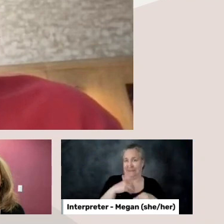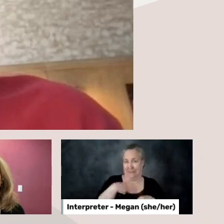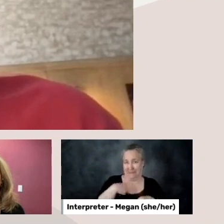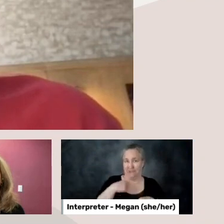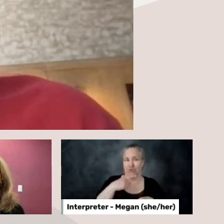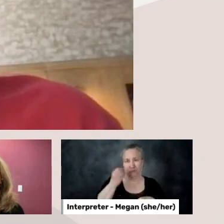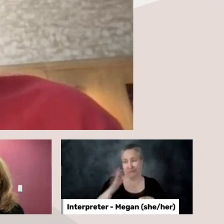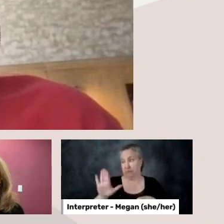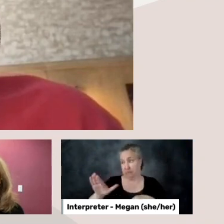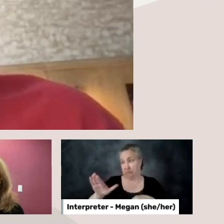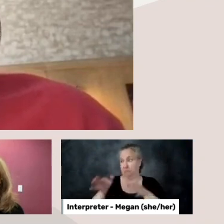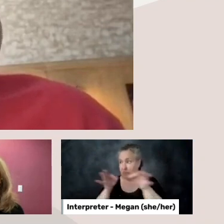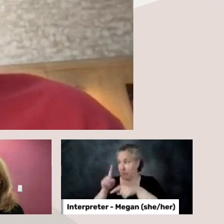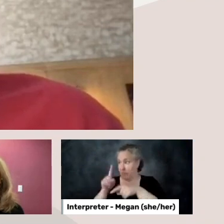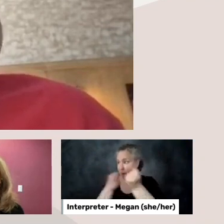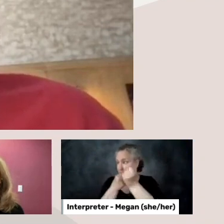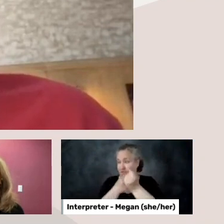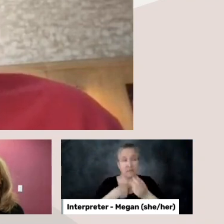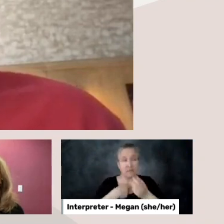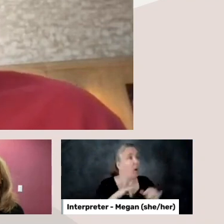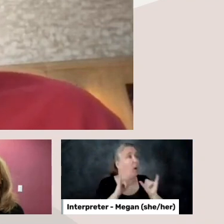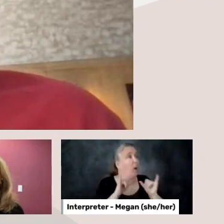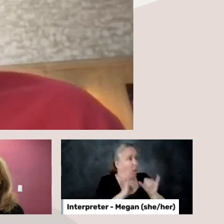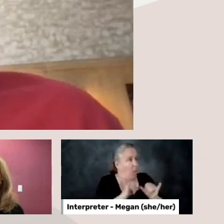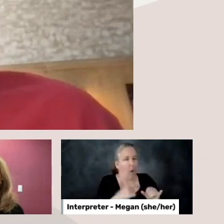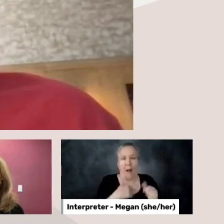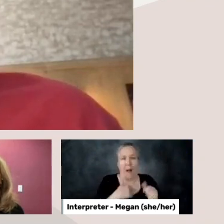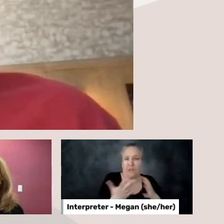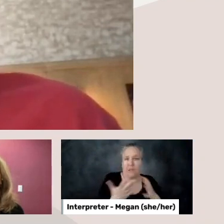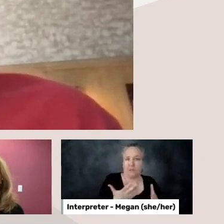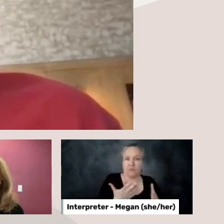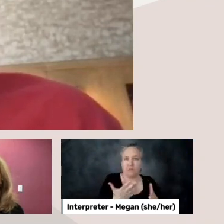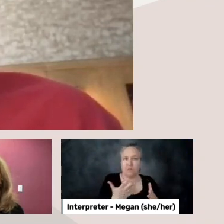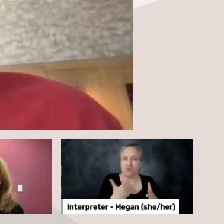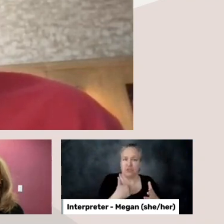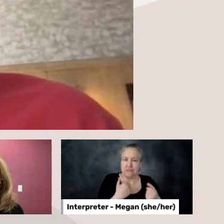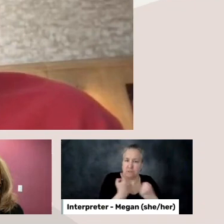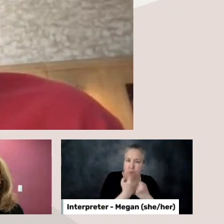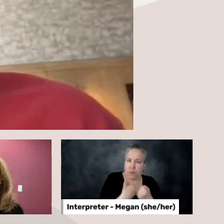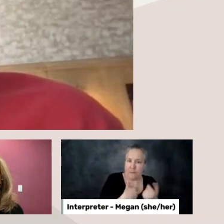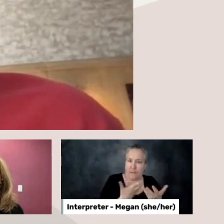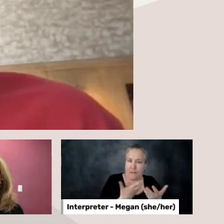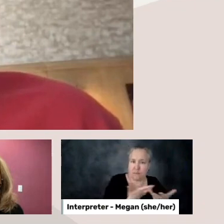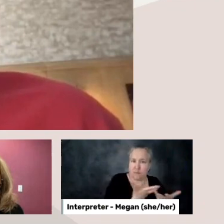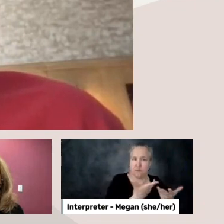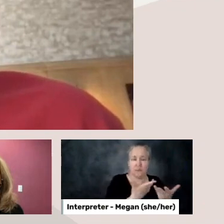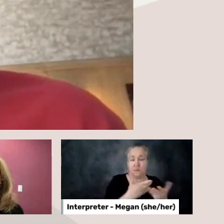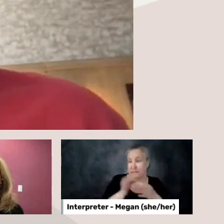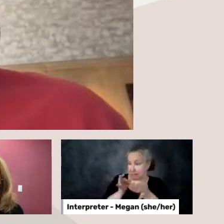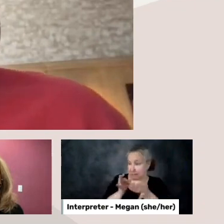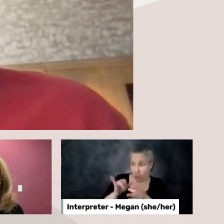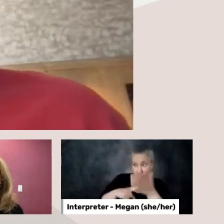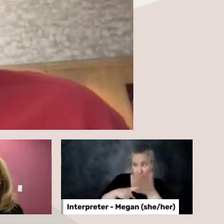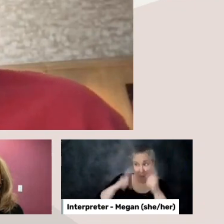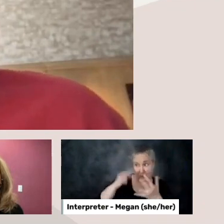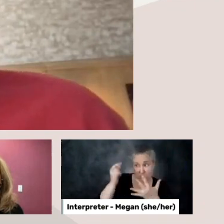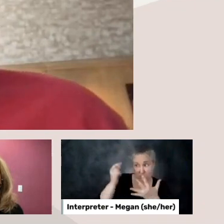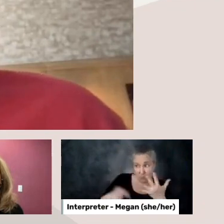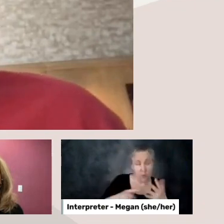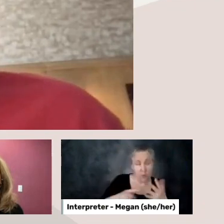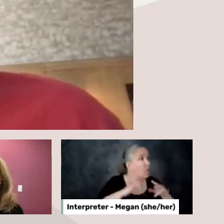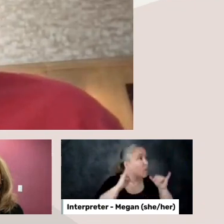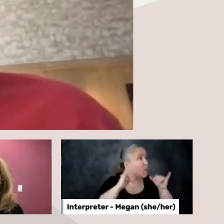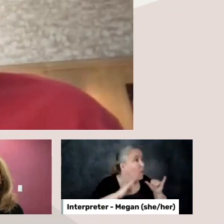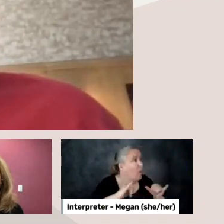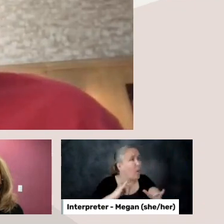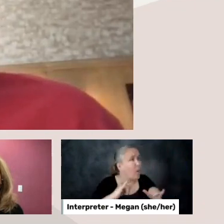to advocacy. So I'm blessed that she actually took me under her wing and said, this is what's happening. And I was like, oh,